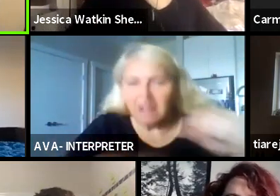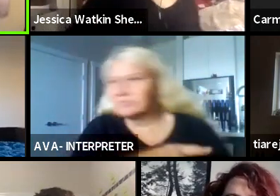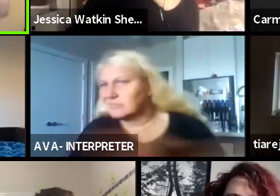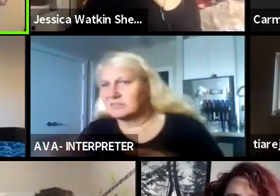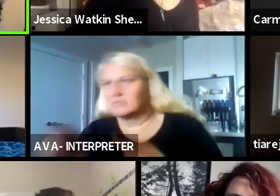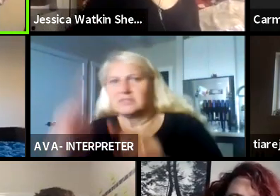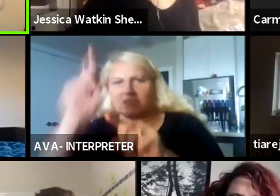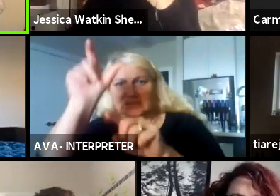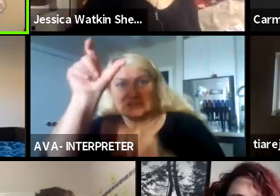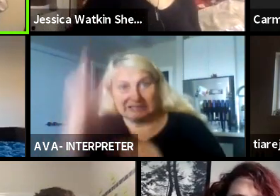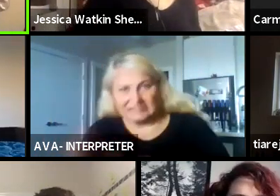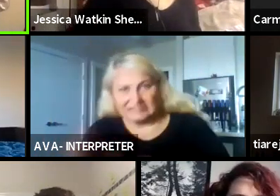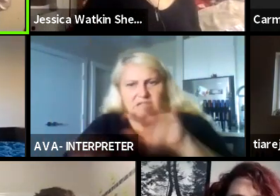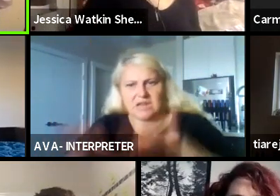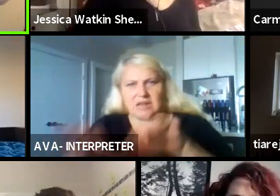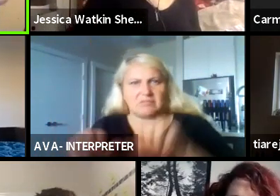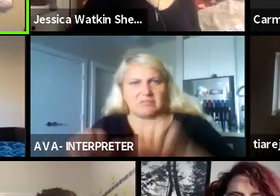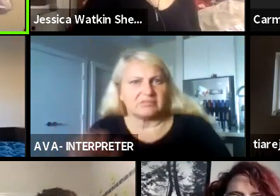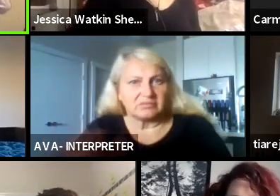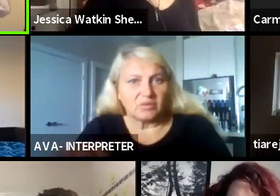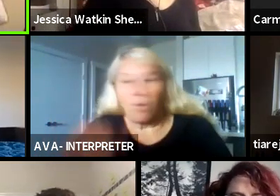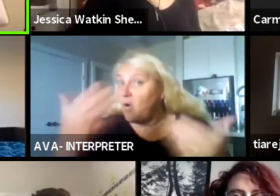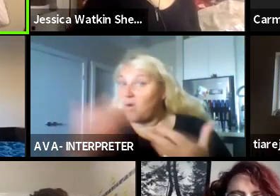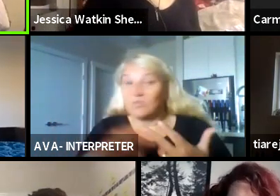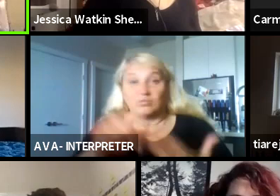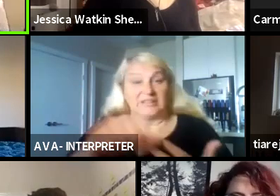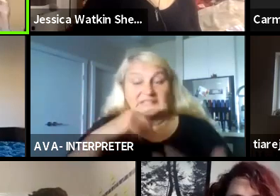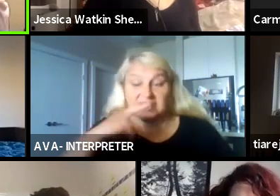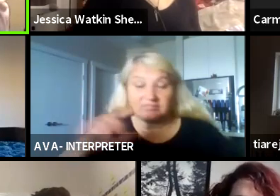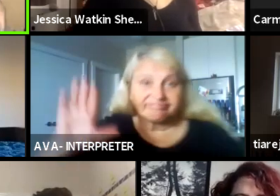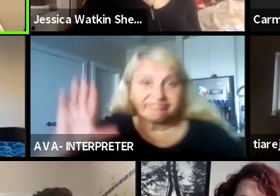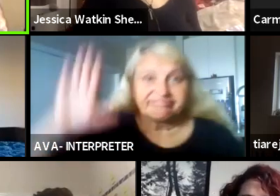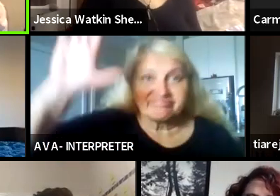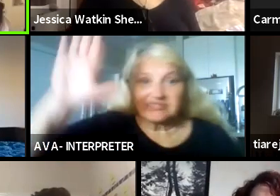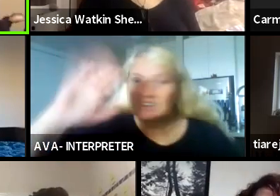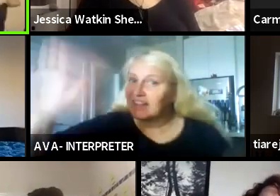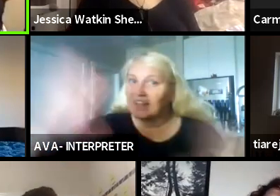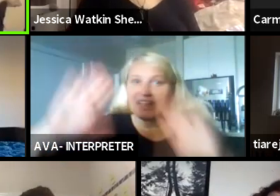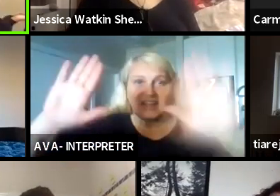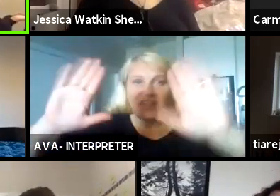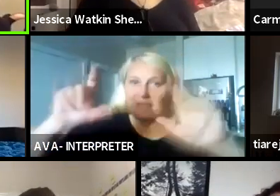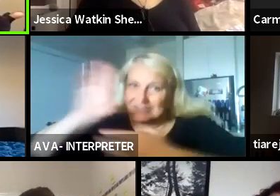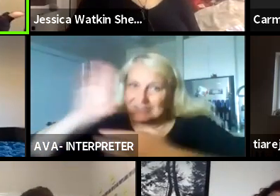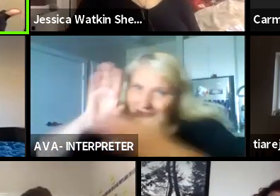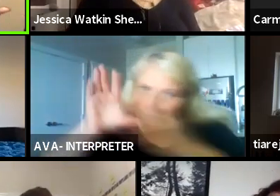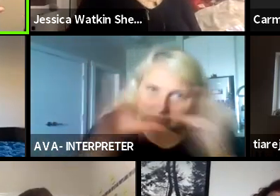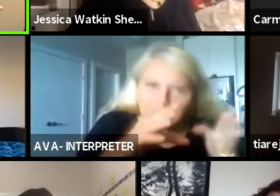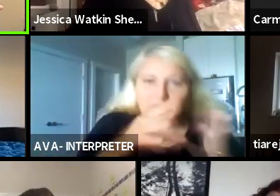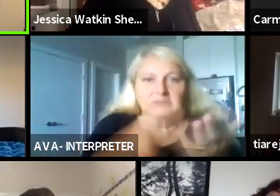a visual signal to say, I can't continue until we address this moment.